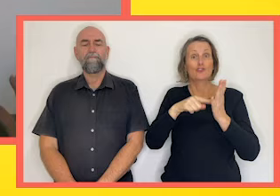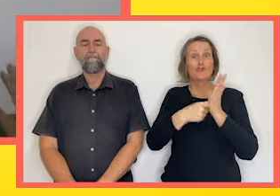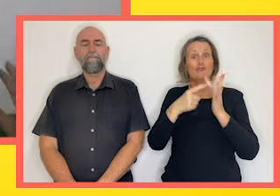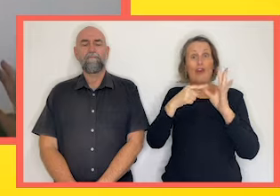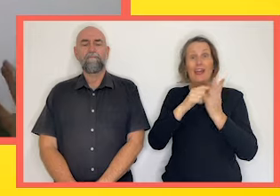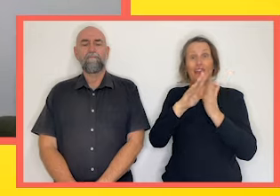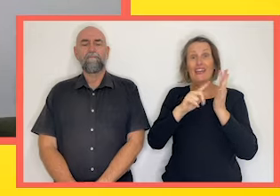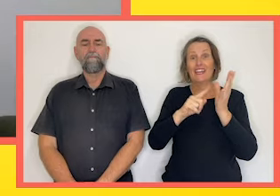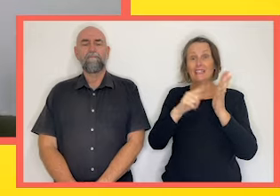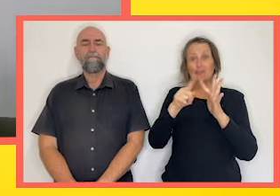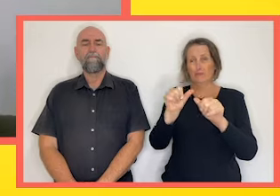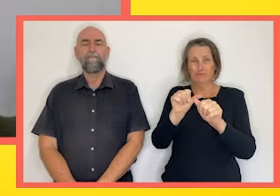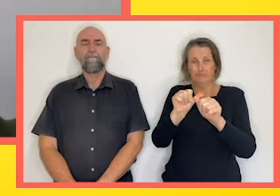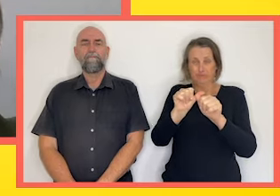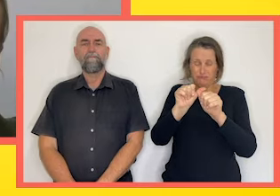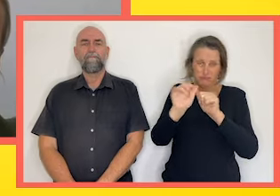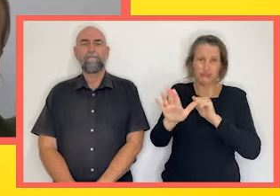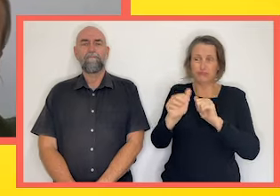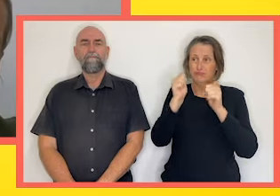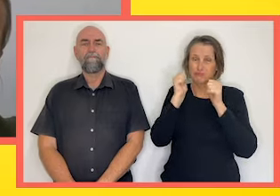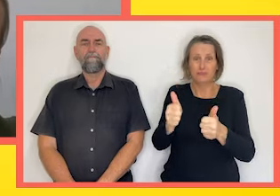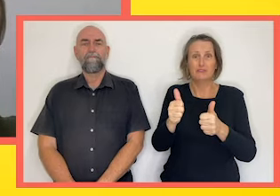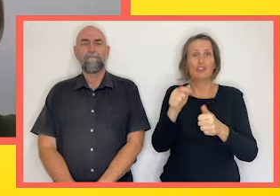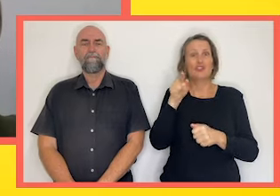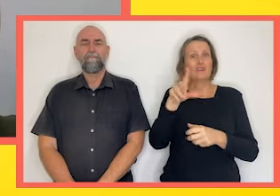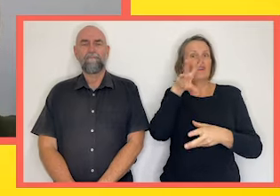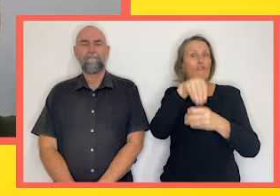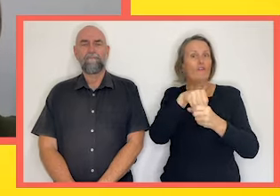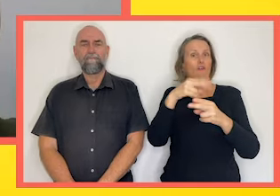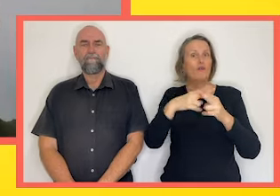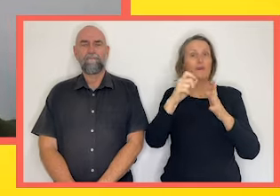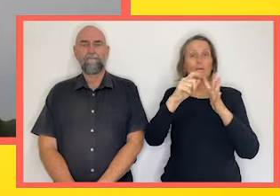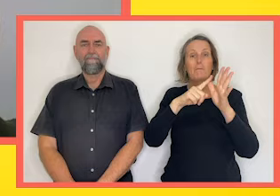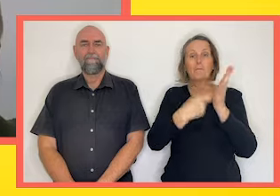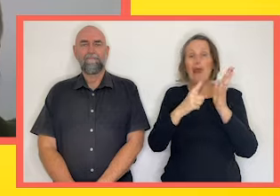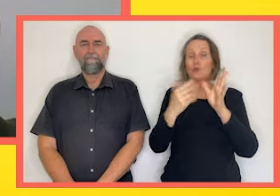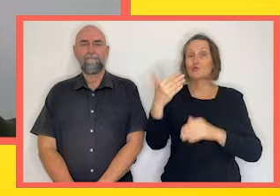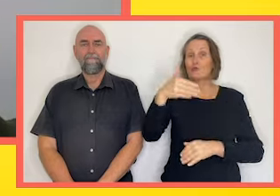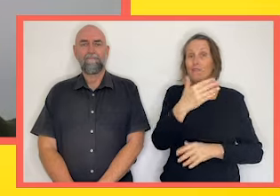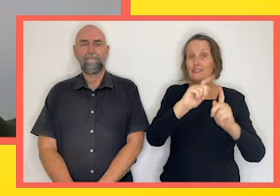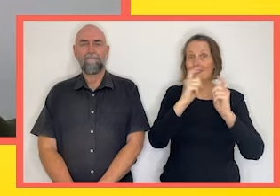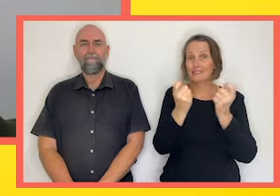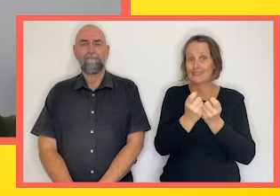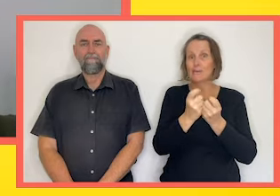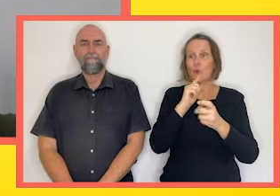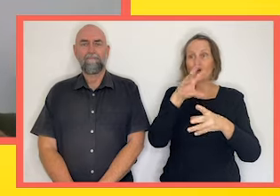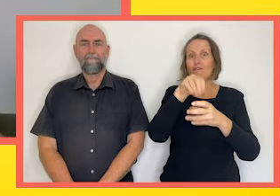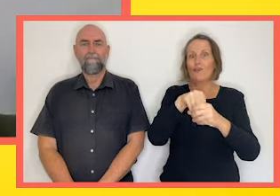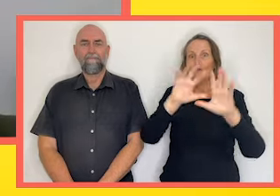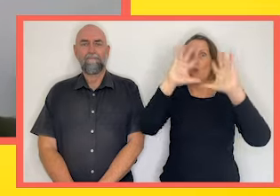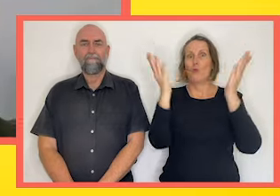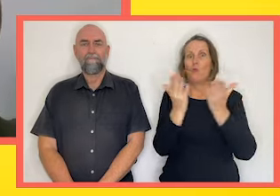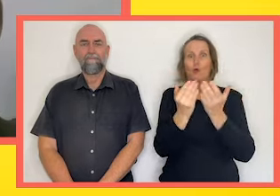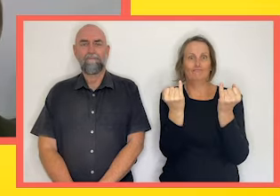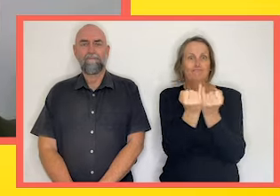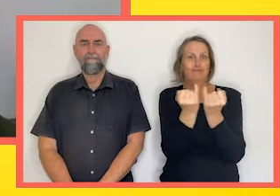and she's just phenomenal. She's made the para Dolphins team heading over to the World Championship. So I can't